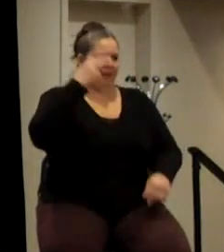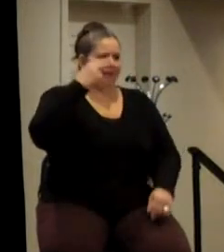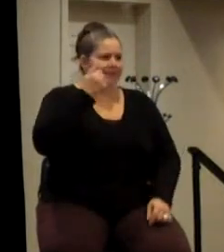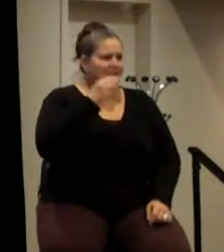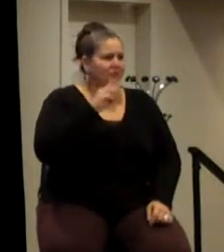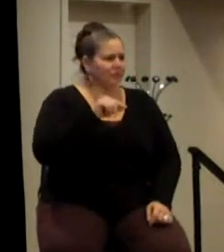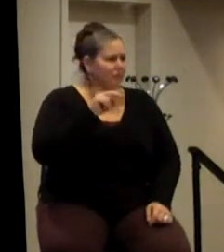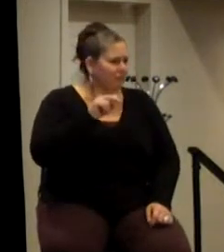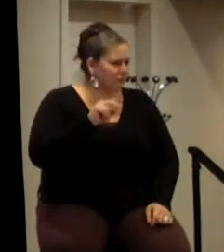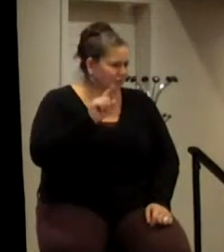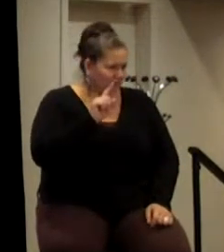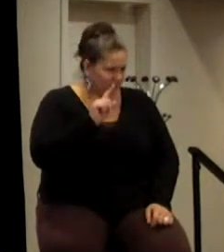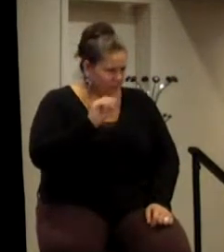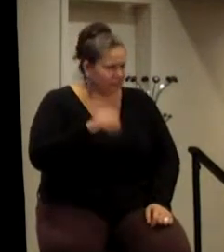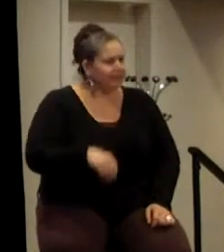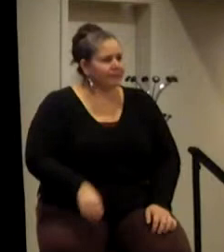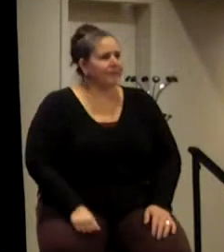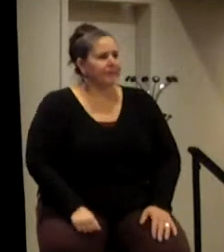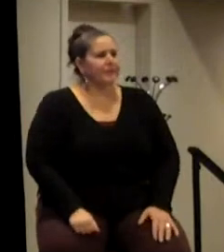now,